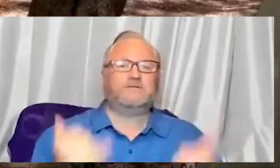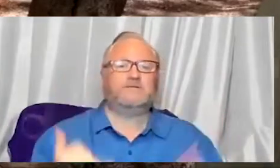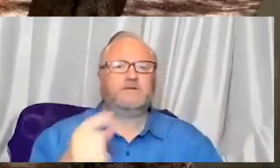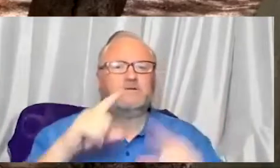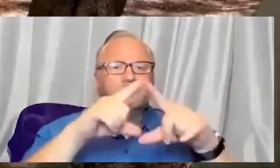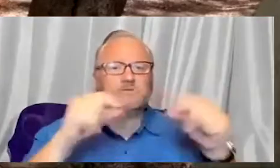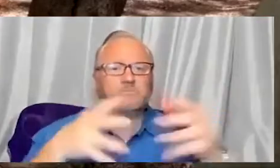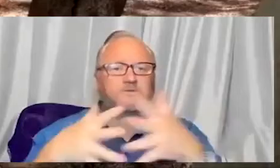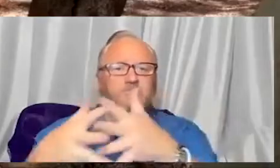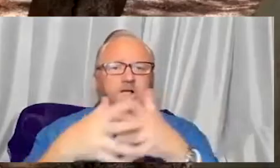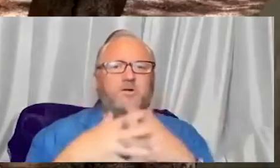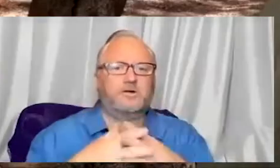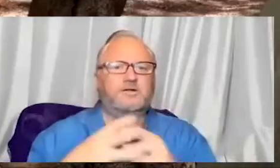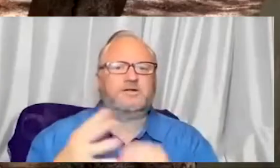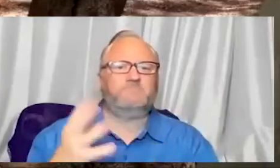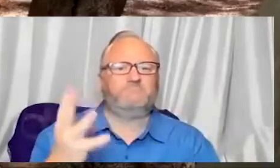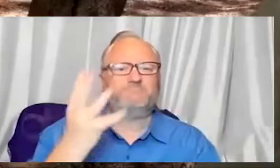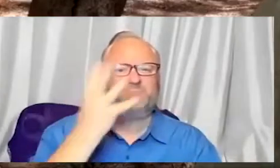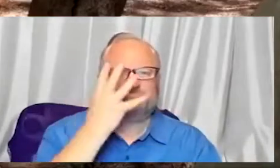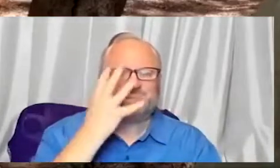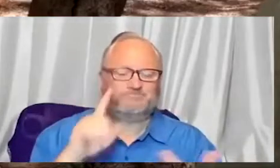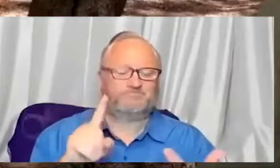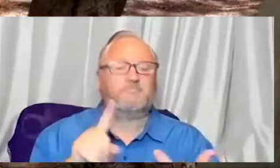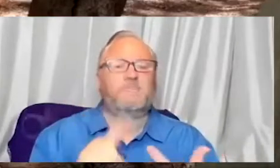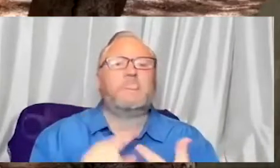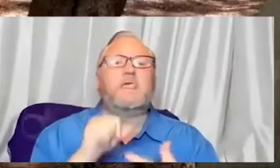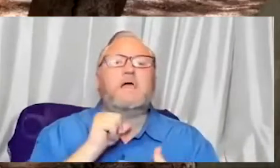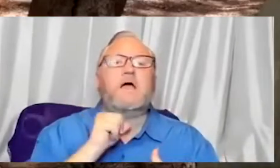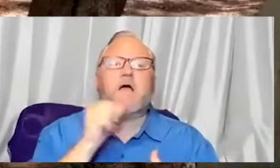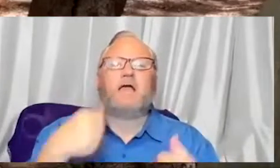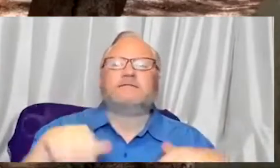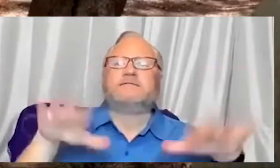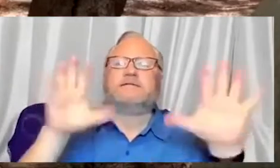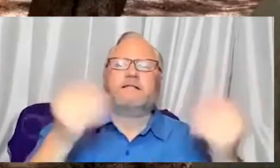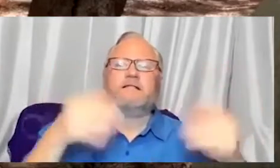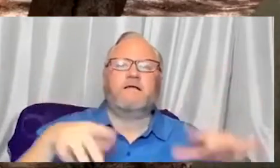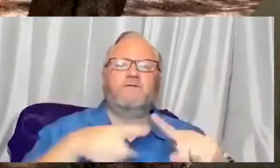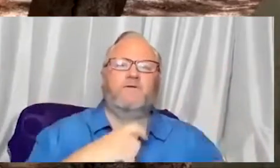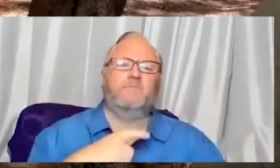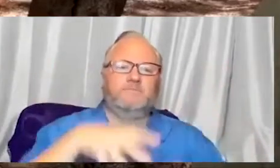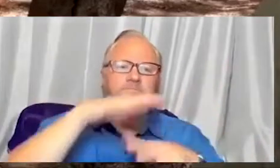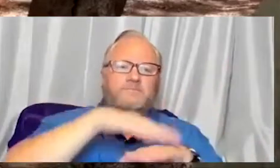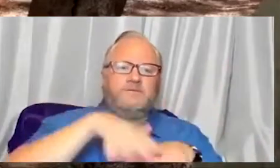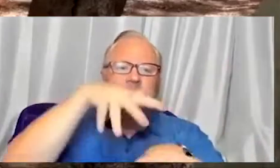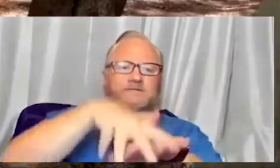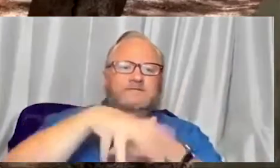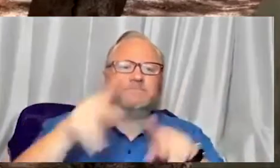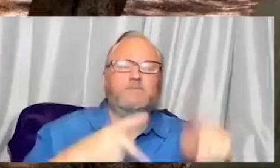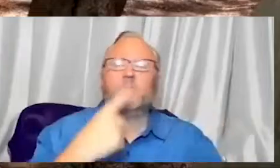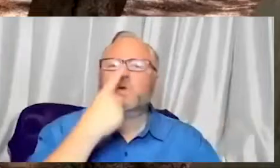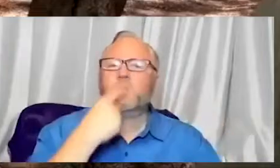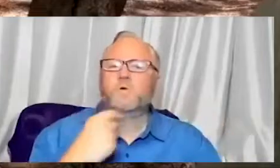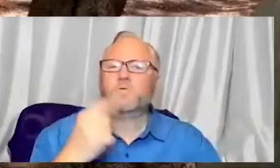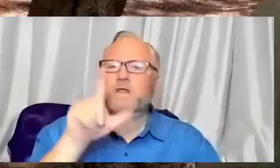camps, the unceded lands of indigenous peoples, our redlined cities, our lack of affordable housing, our